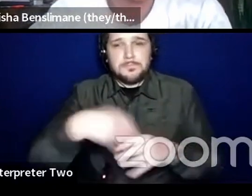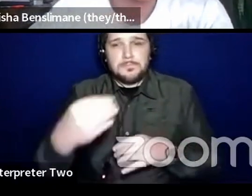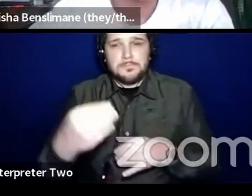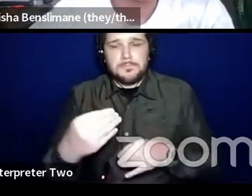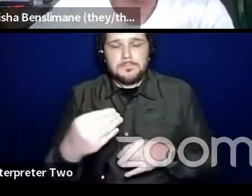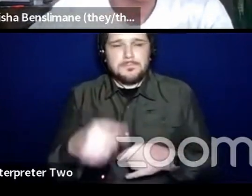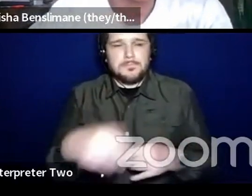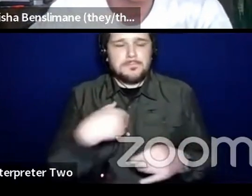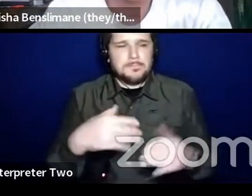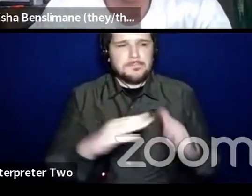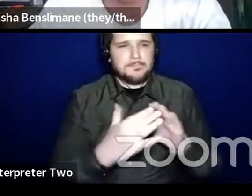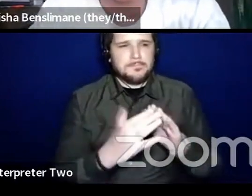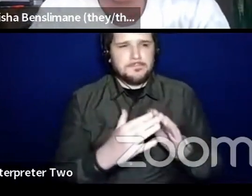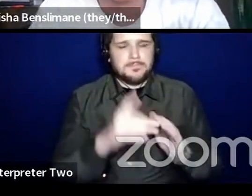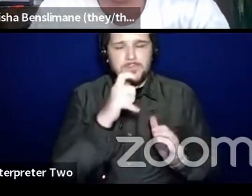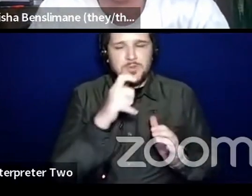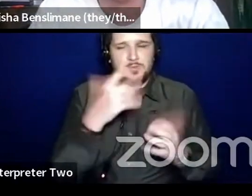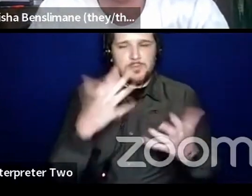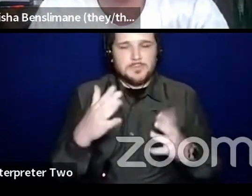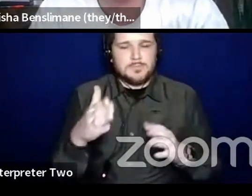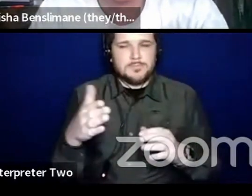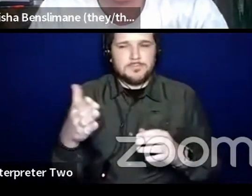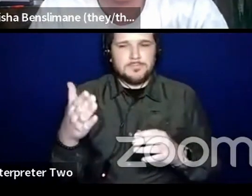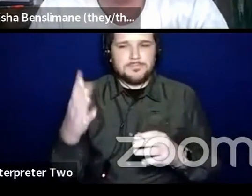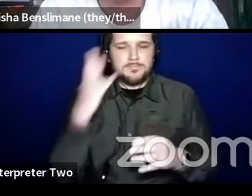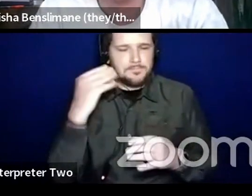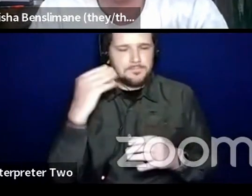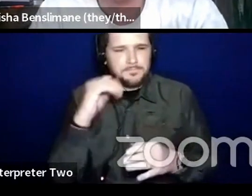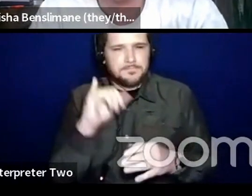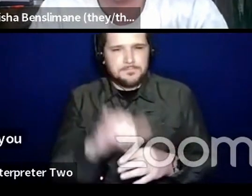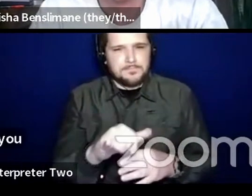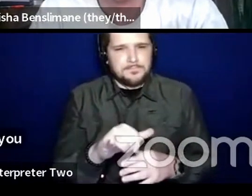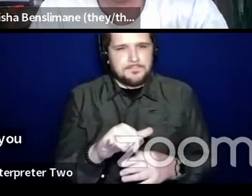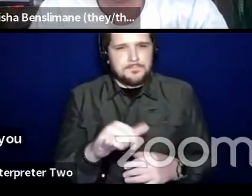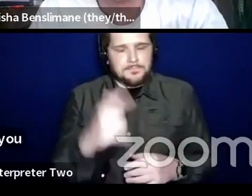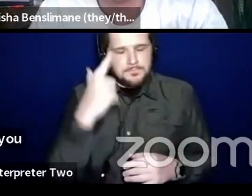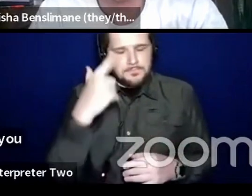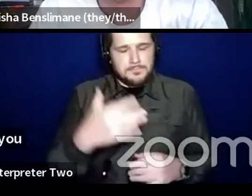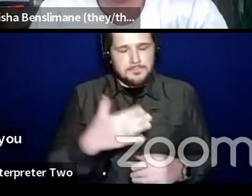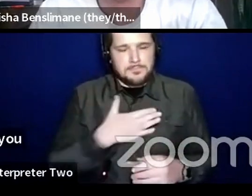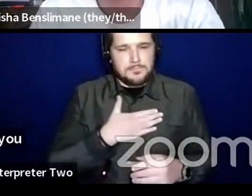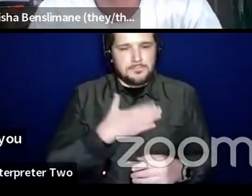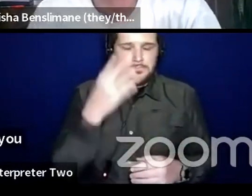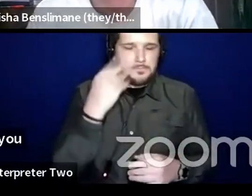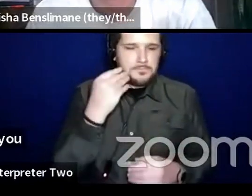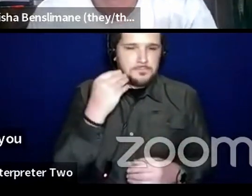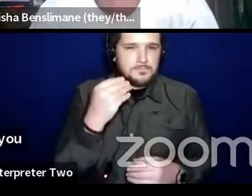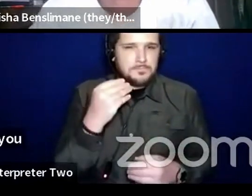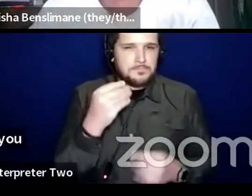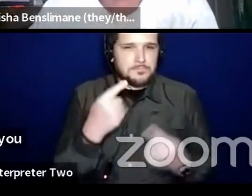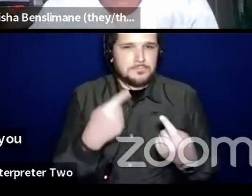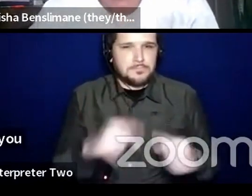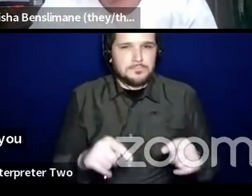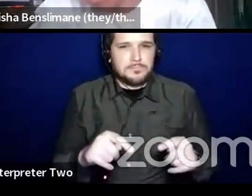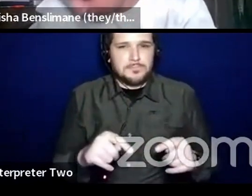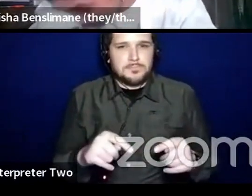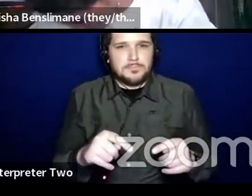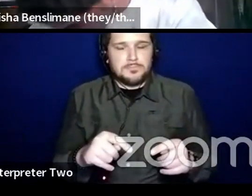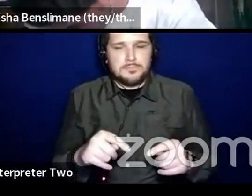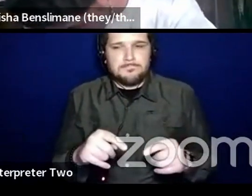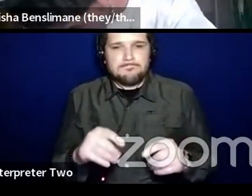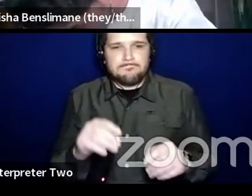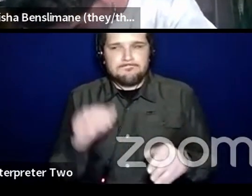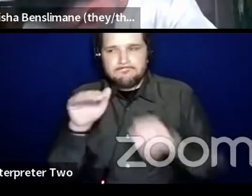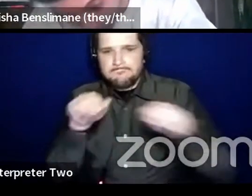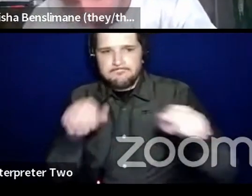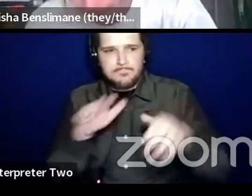a community who was in there. And I know for me, my experience of like trying to check in on those people has just